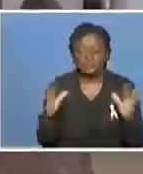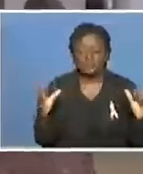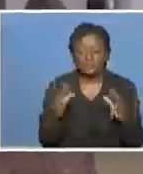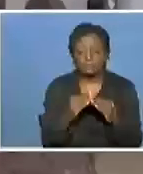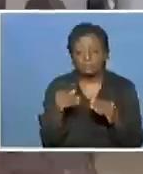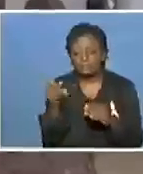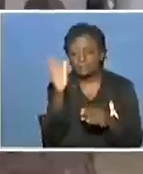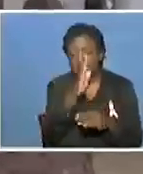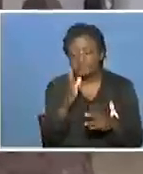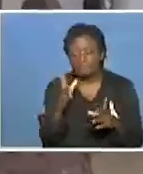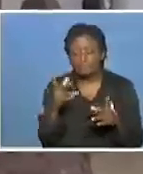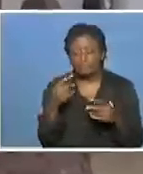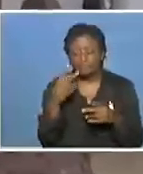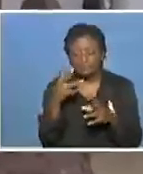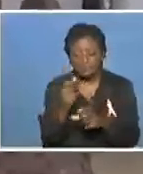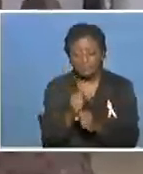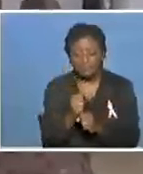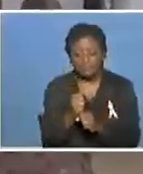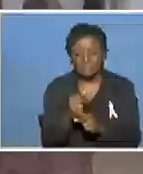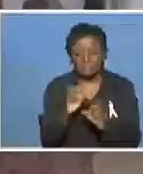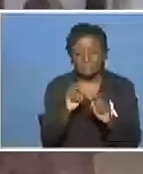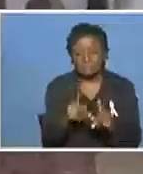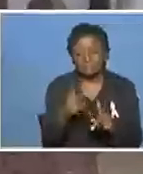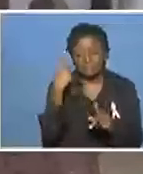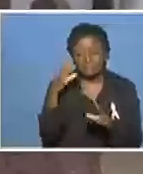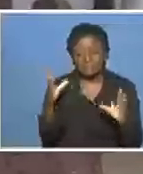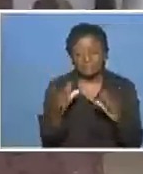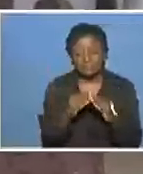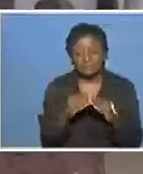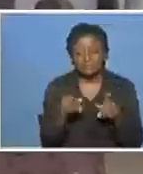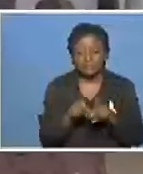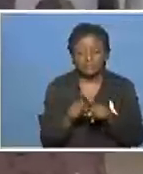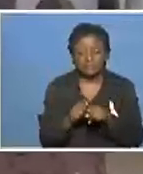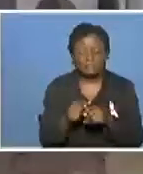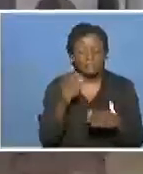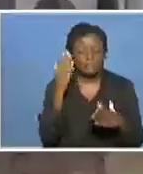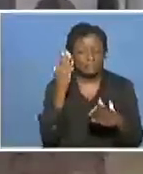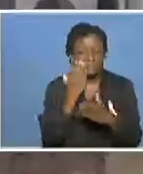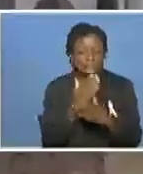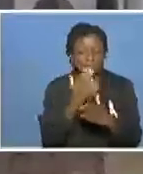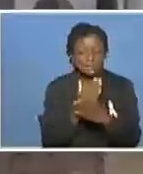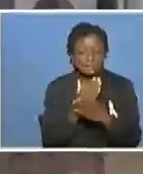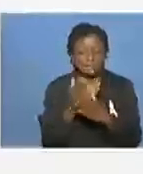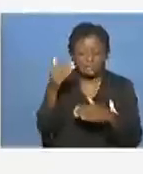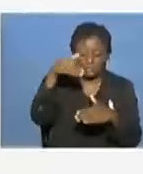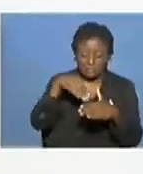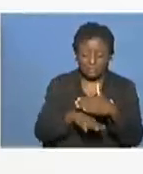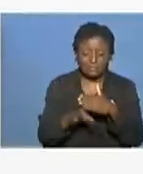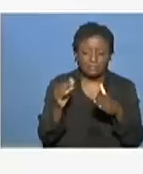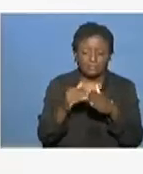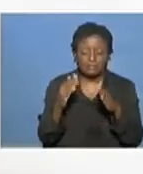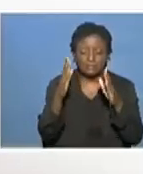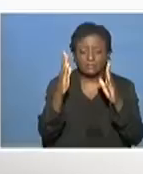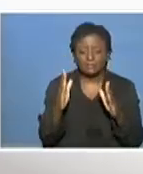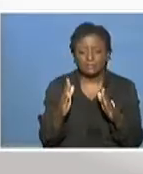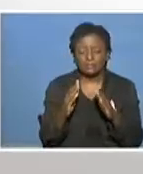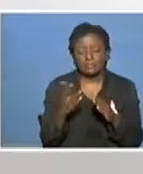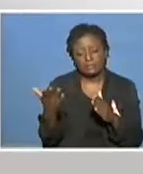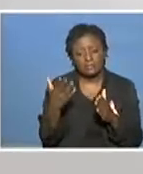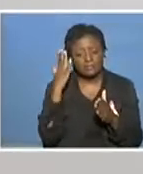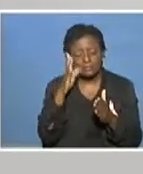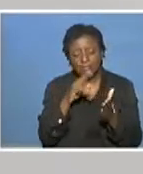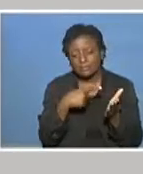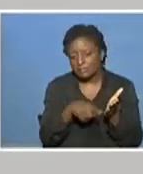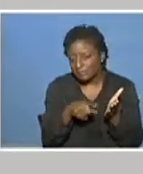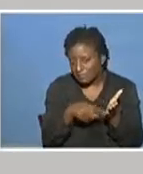gathering. Further, that he was obstructing entry into the House of Assembly. There's a likelihood that an investigation will be done,